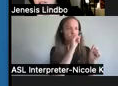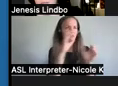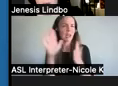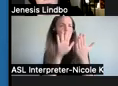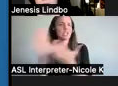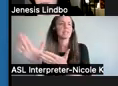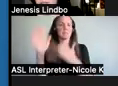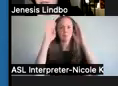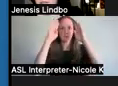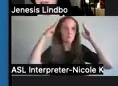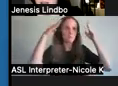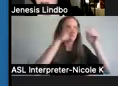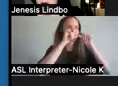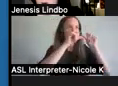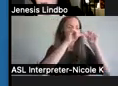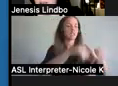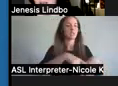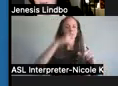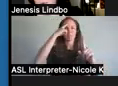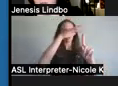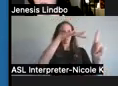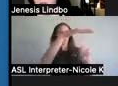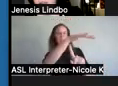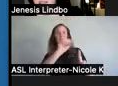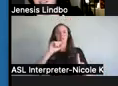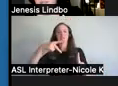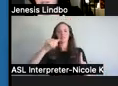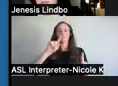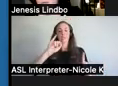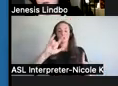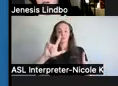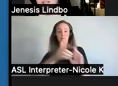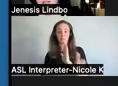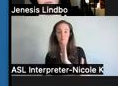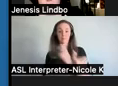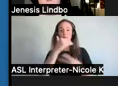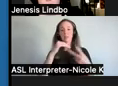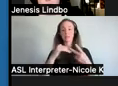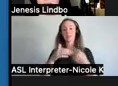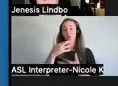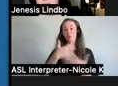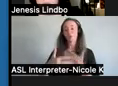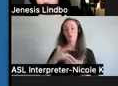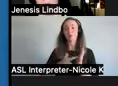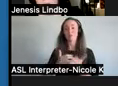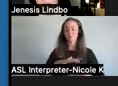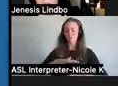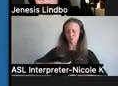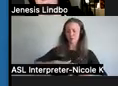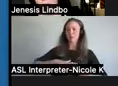allocation, spatial skills. With emotional, it can be used for stress reduction,